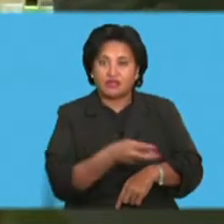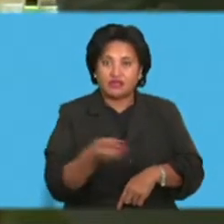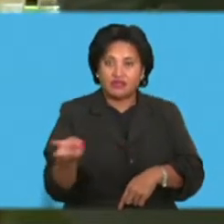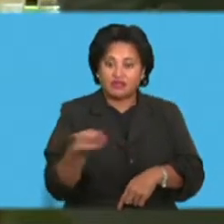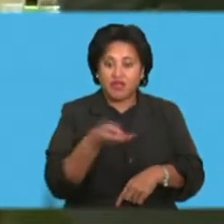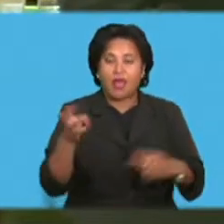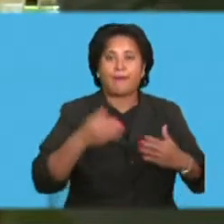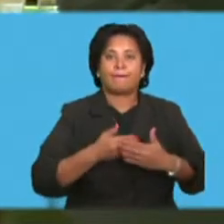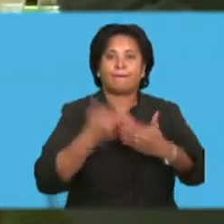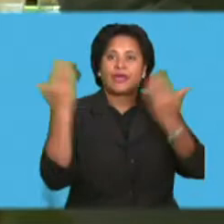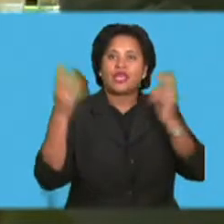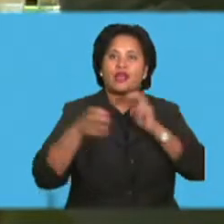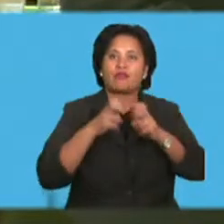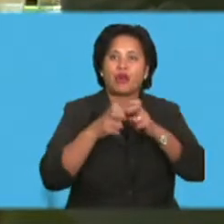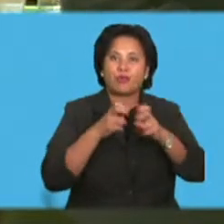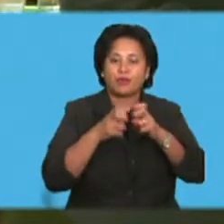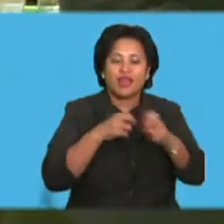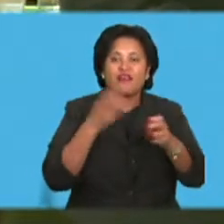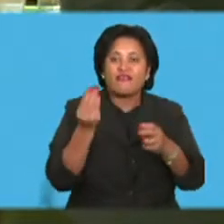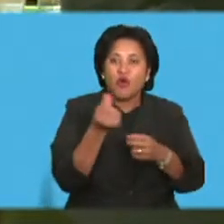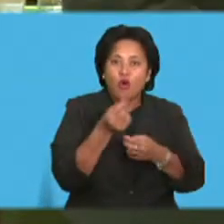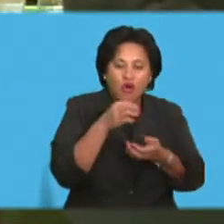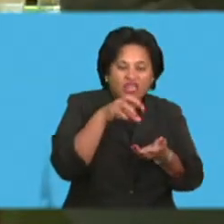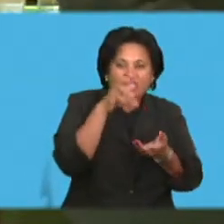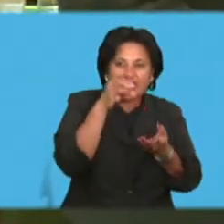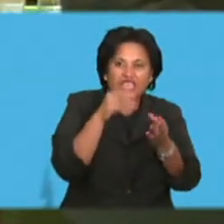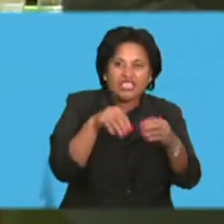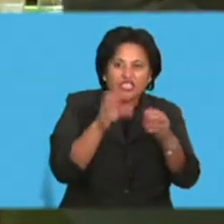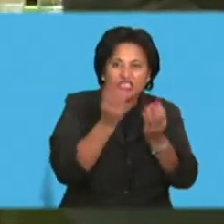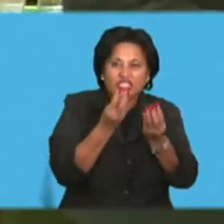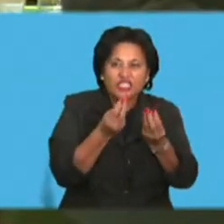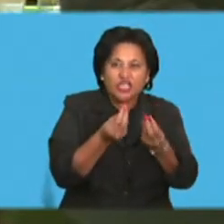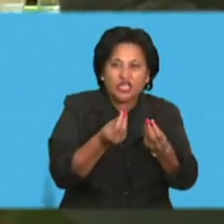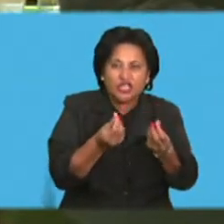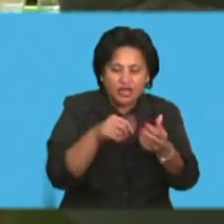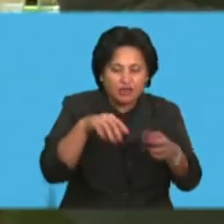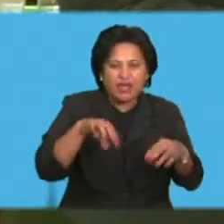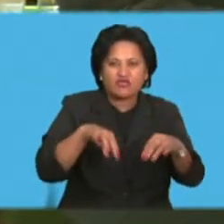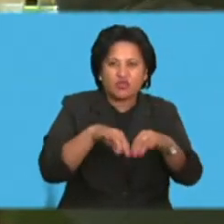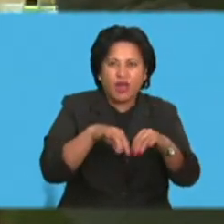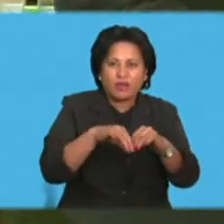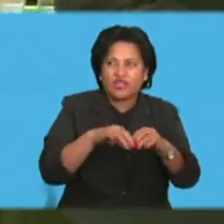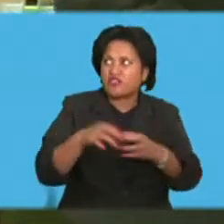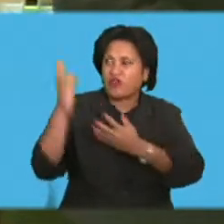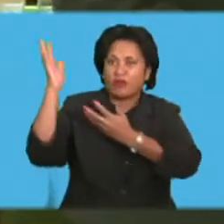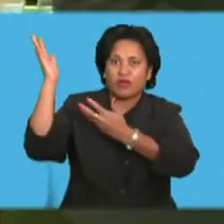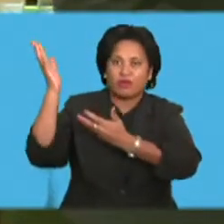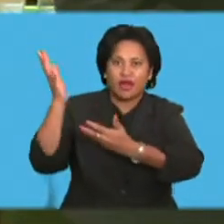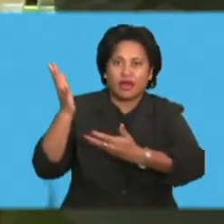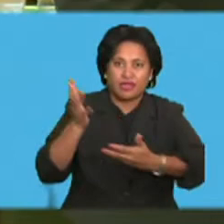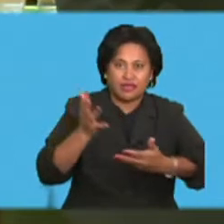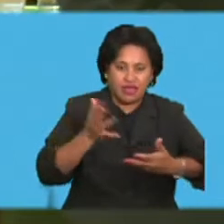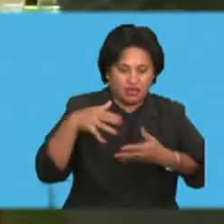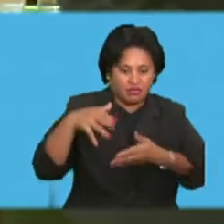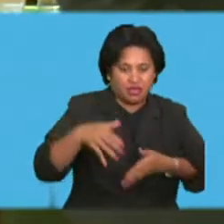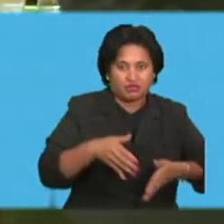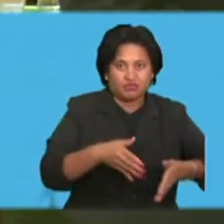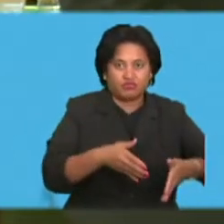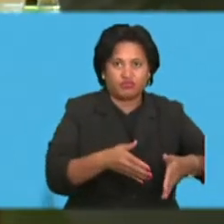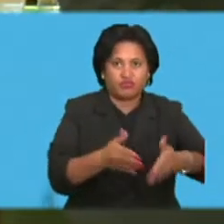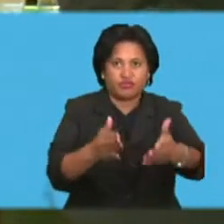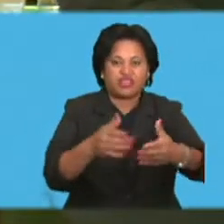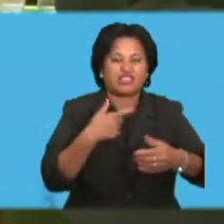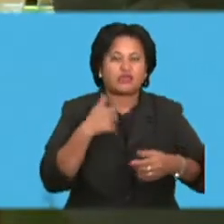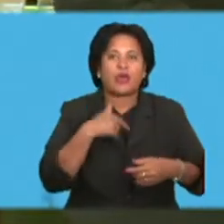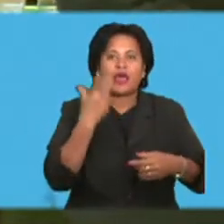major problem of getting sediments from upstream, and therefore are subject to frequent flooding